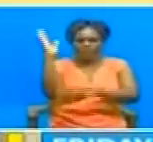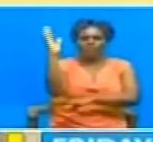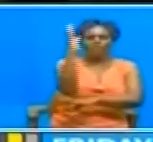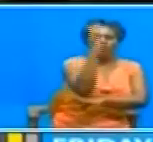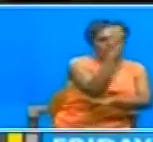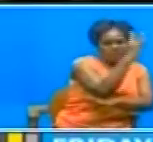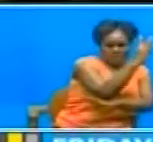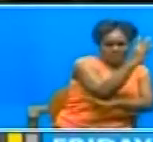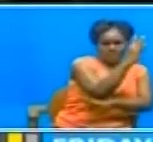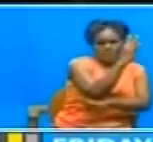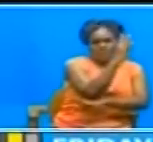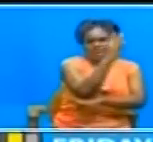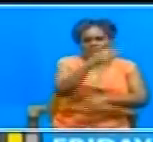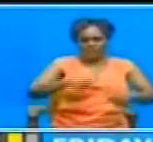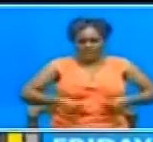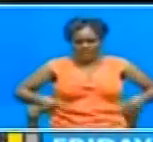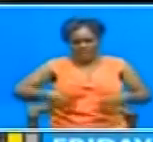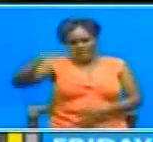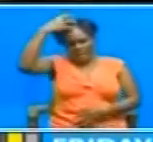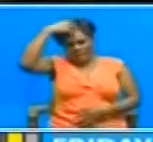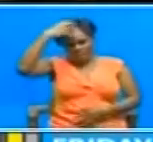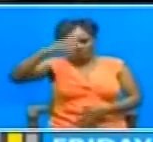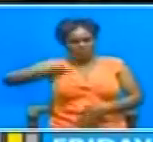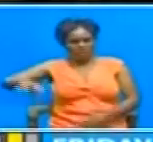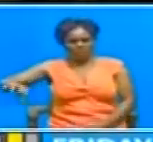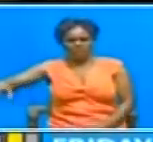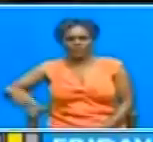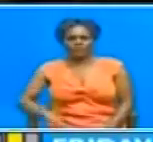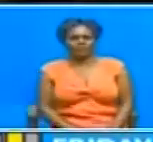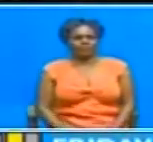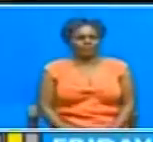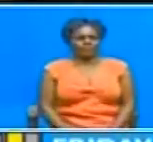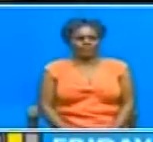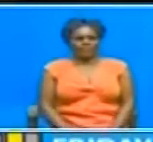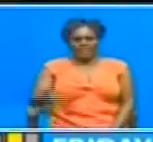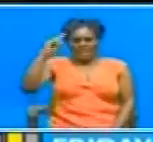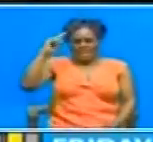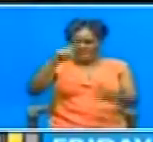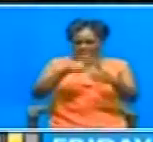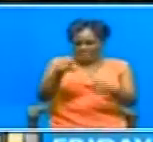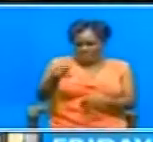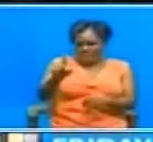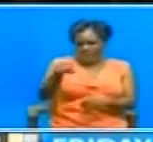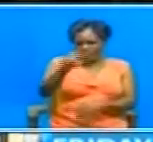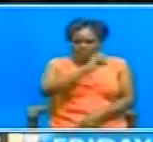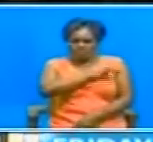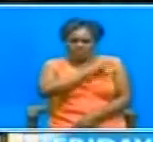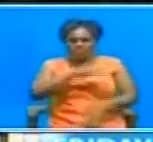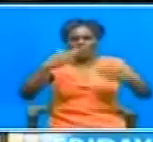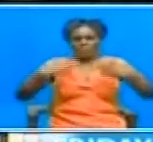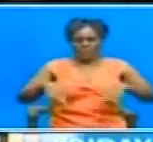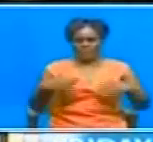forest that runs through Garissa and Lamu counties. Their mission is to scare away the people,